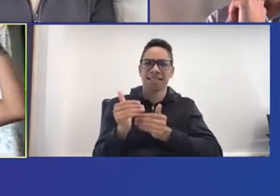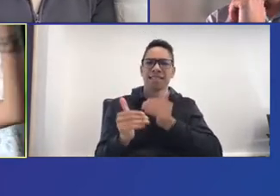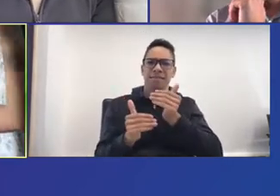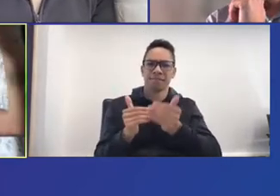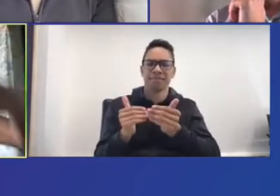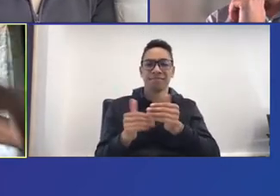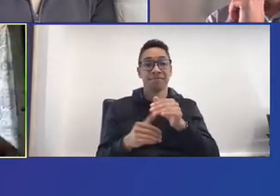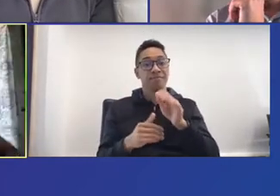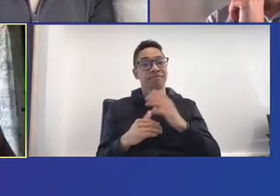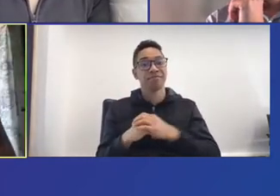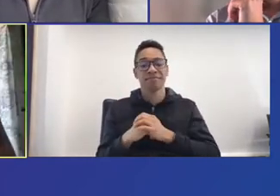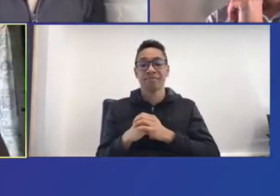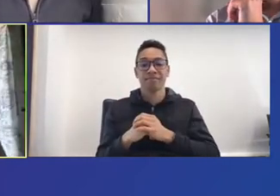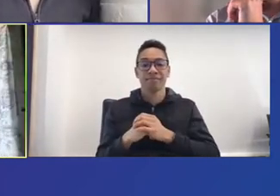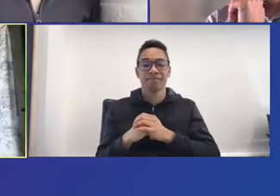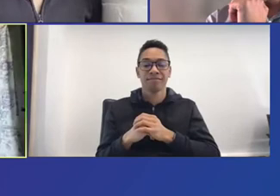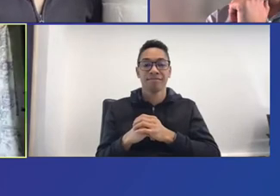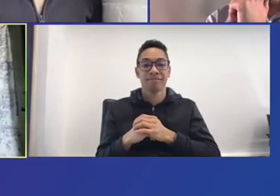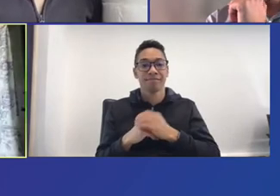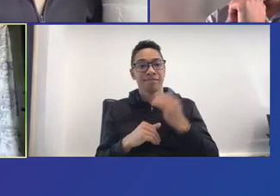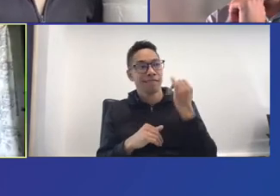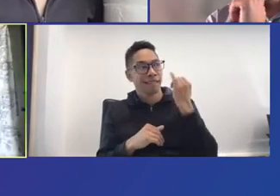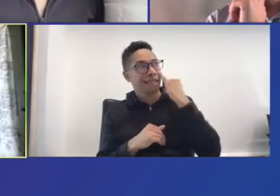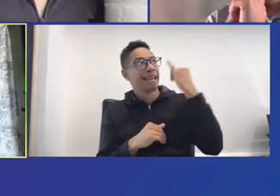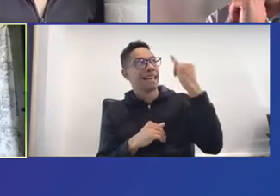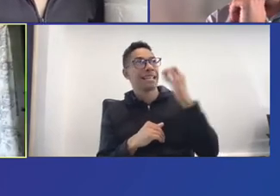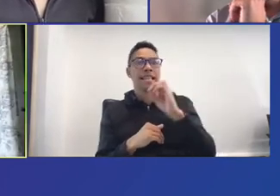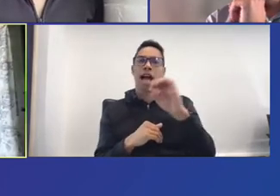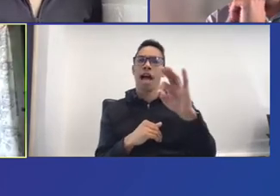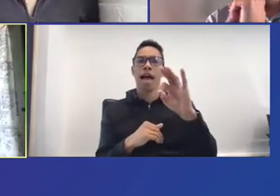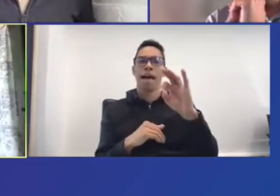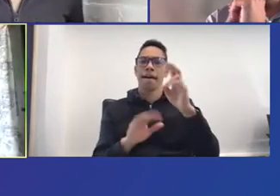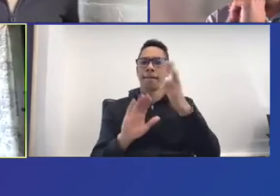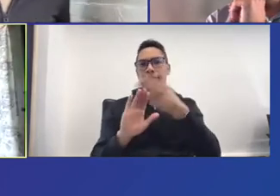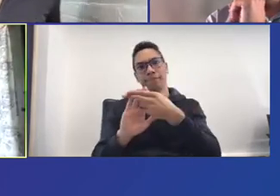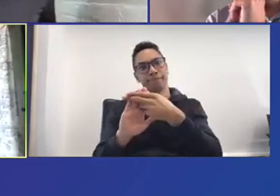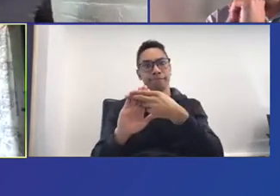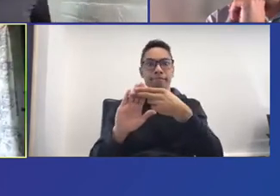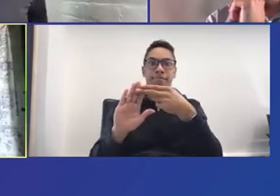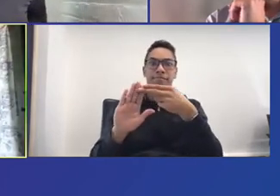And that this notion of diagnosis, right,